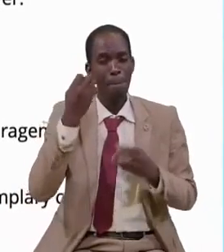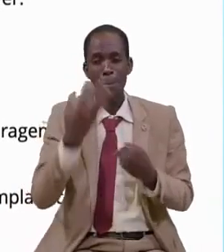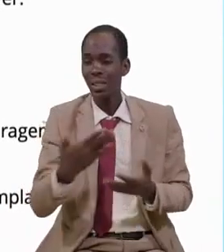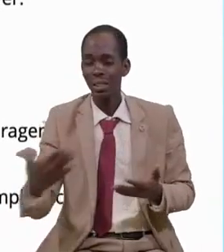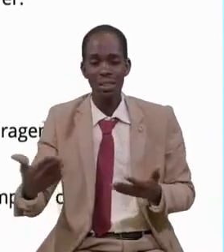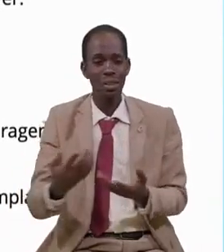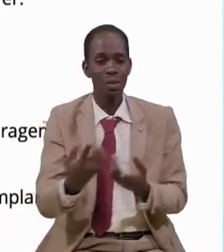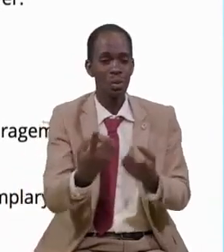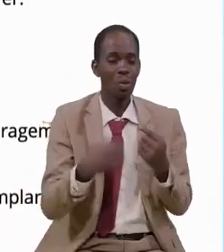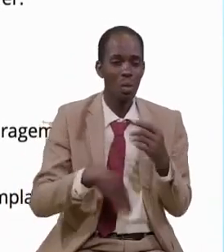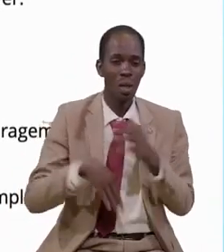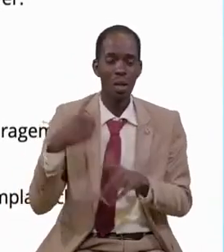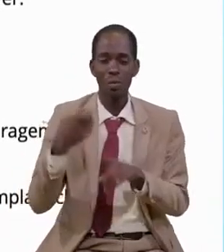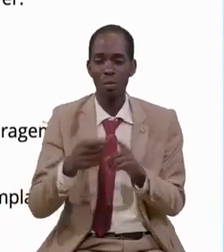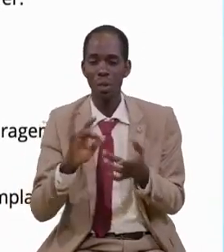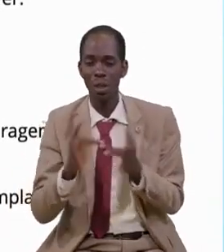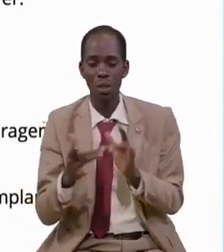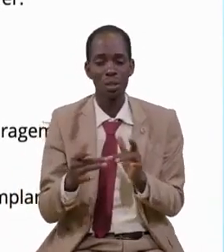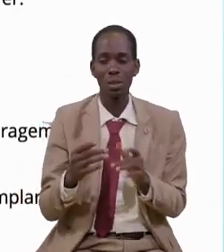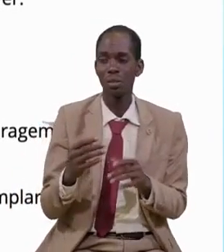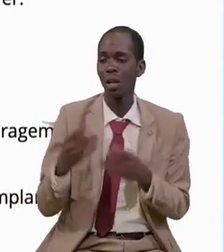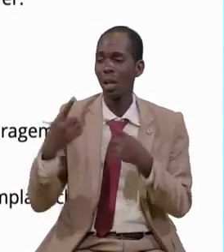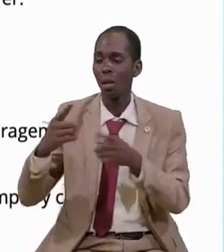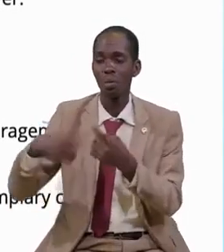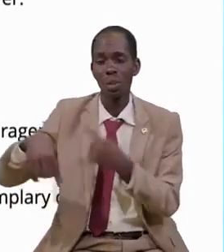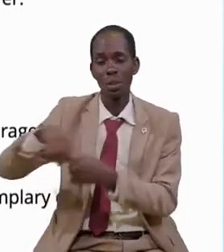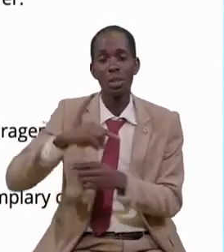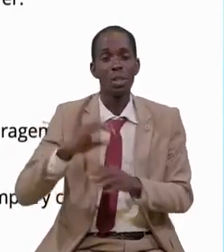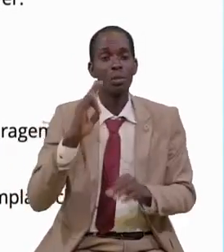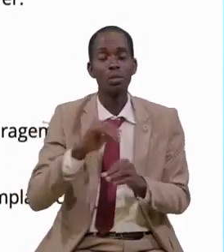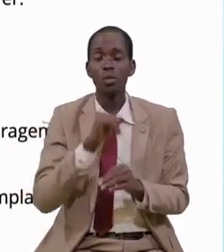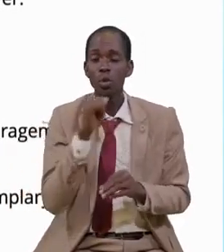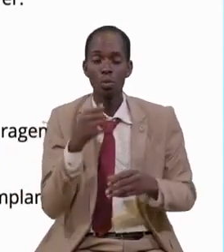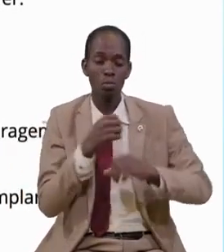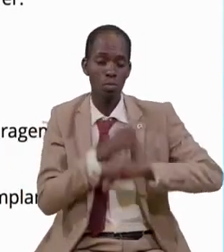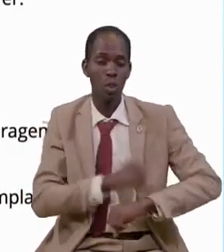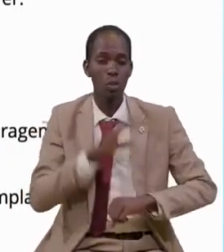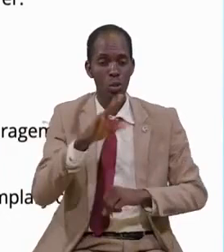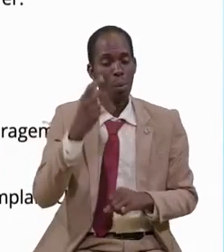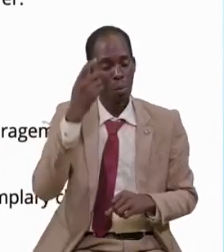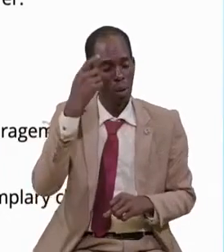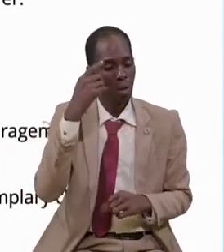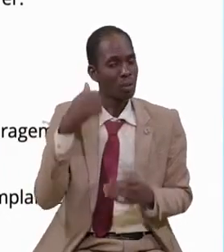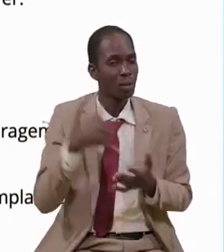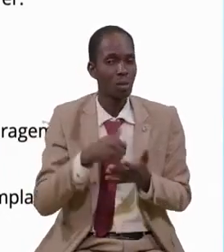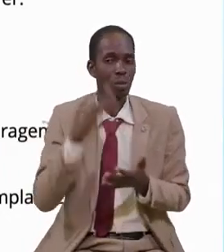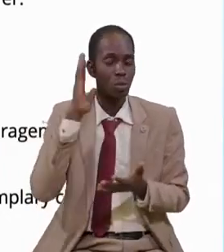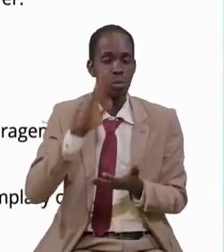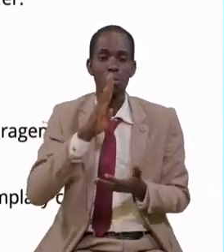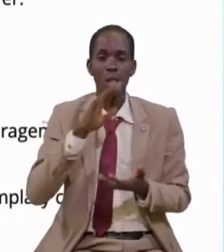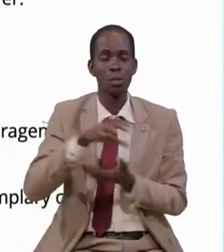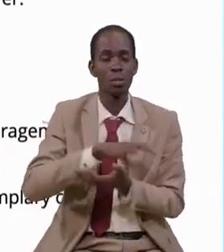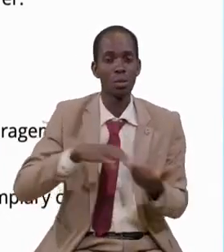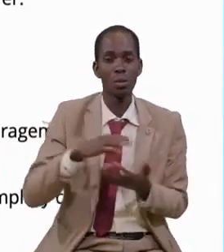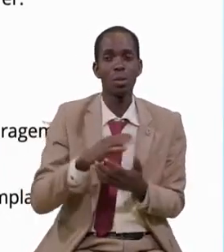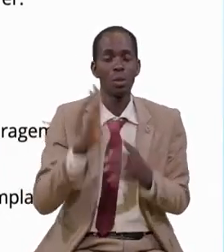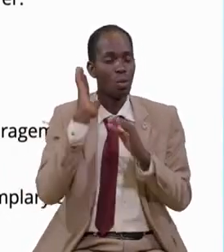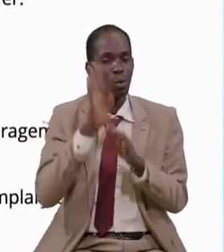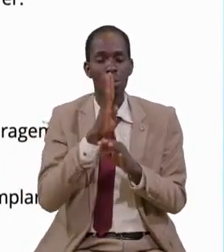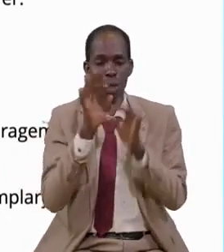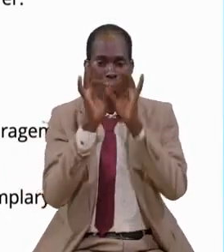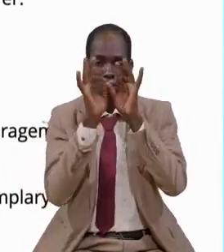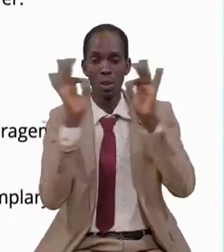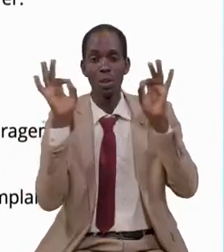If we don't guard our mind, it's going to be a problem. You must hone your gift. We've talked about that. You must show self-care. You must